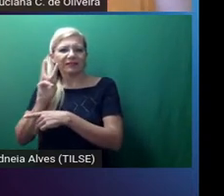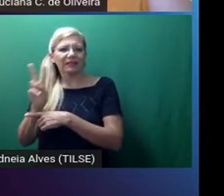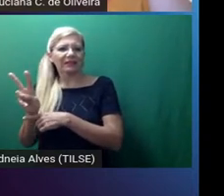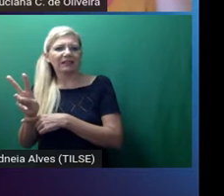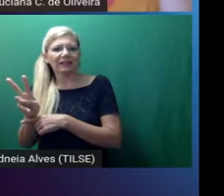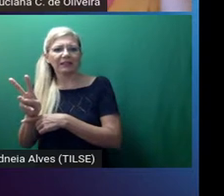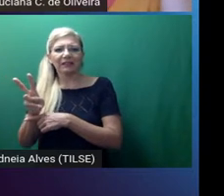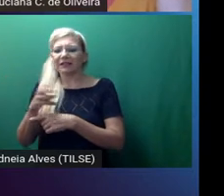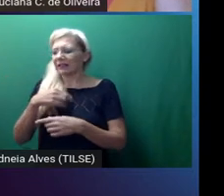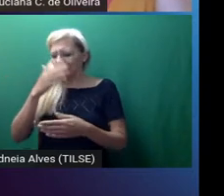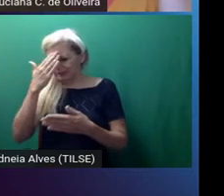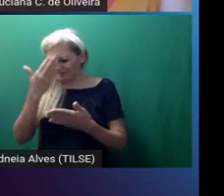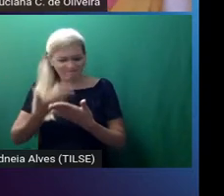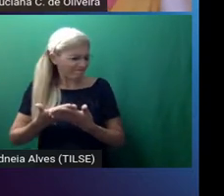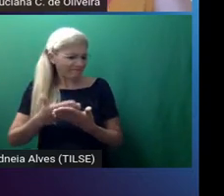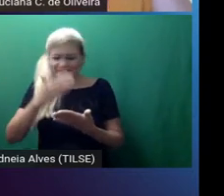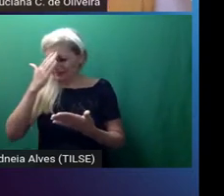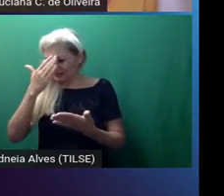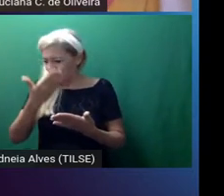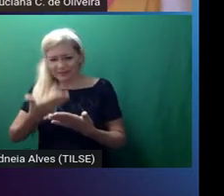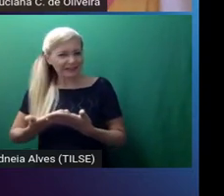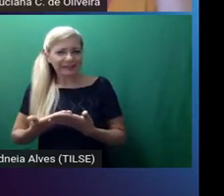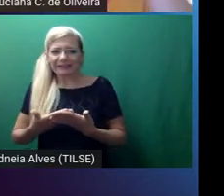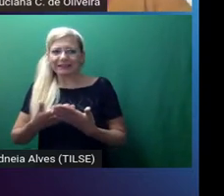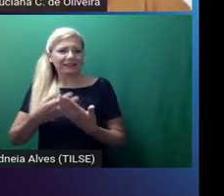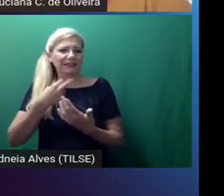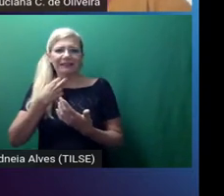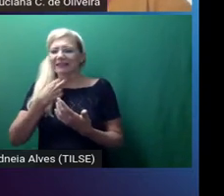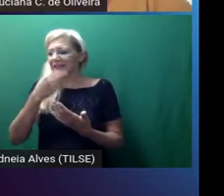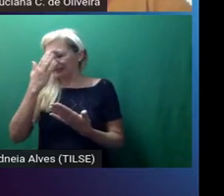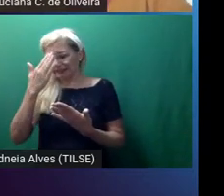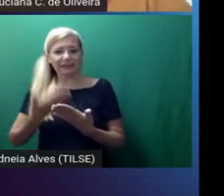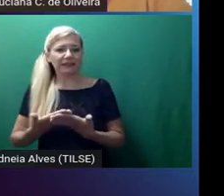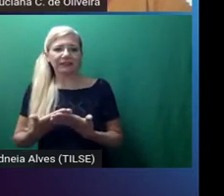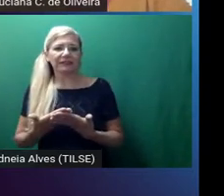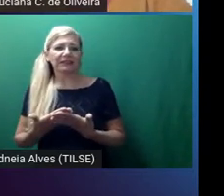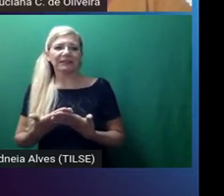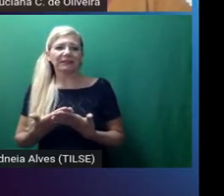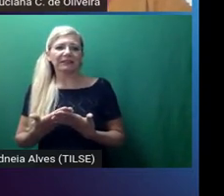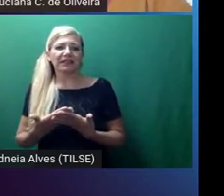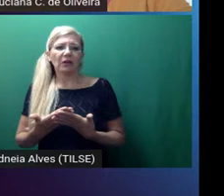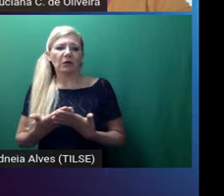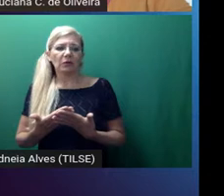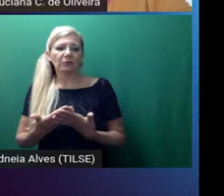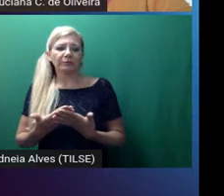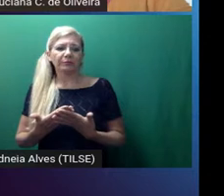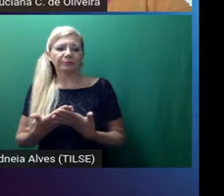I can't believe this. I just can't believe this. And I can't believe this. And